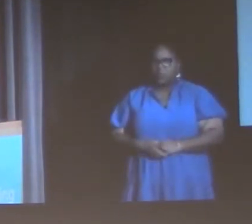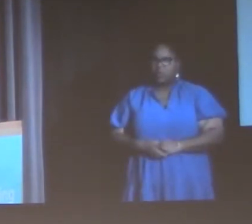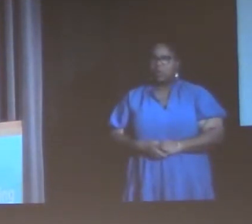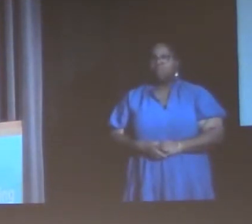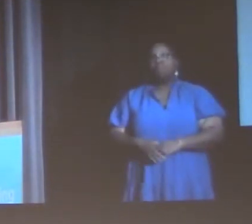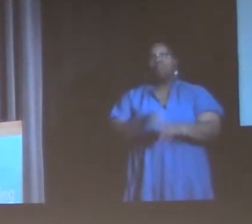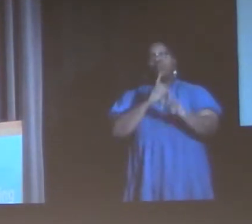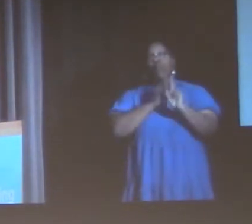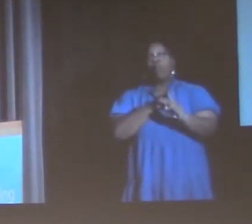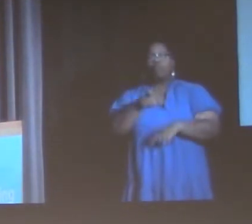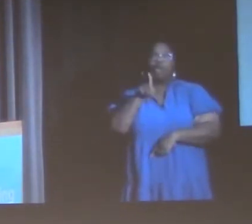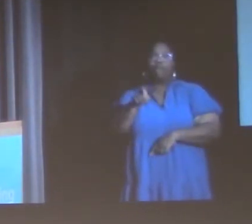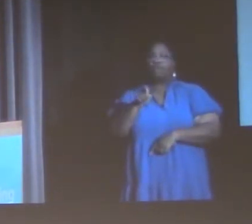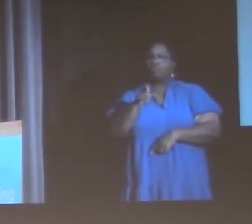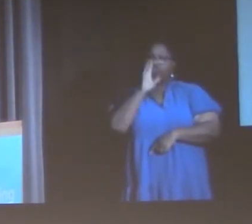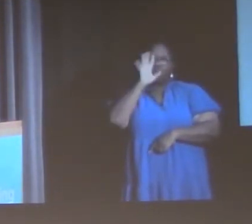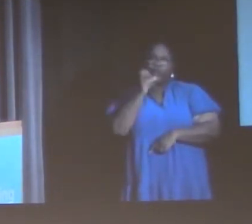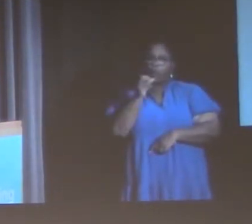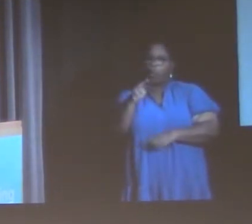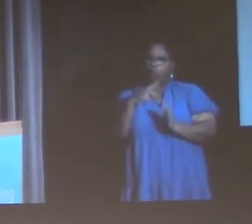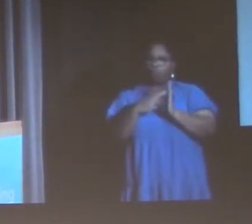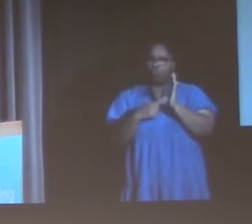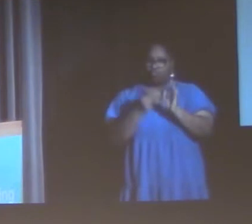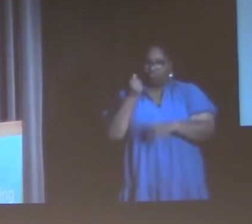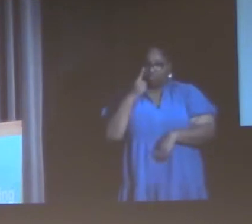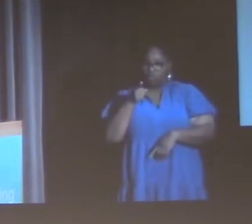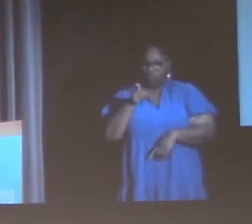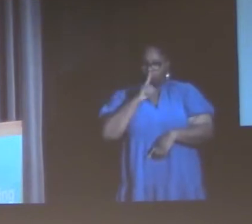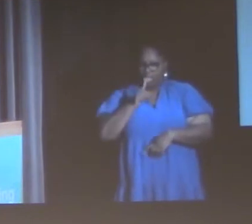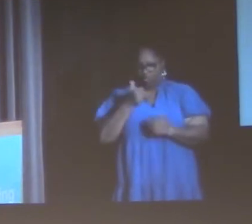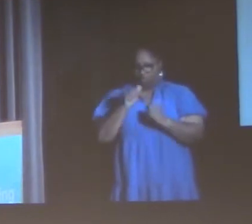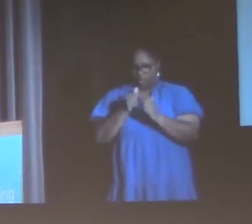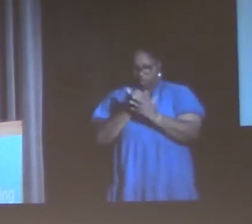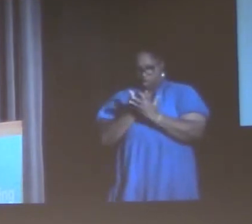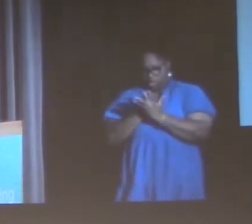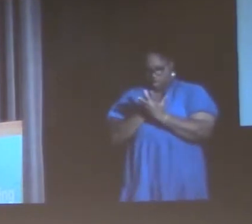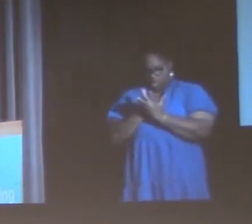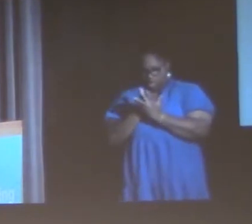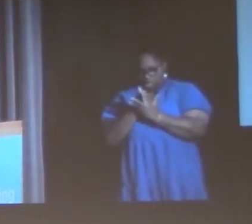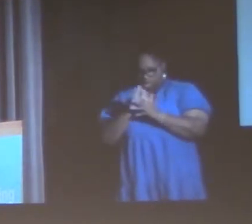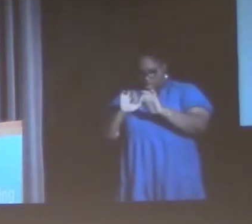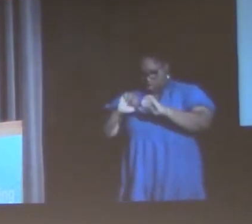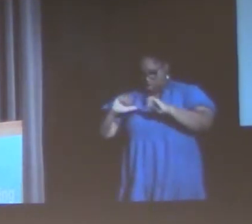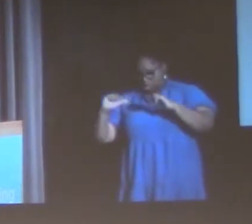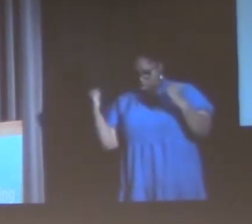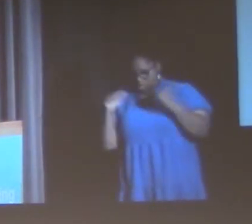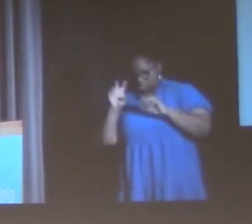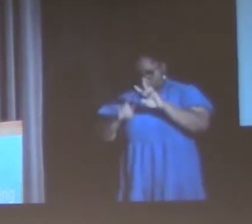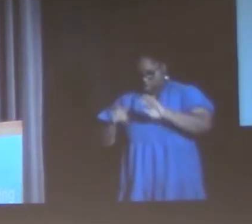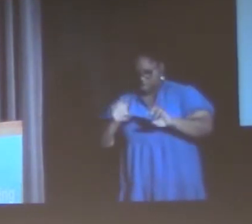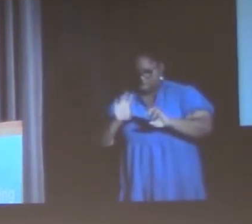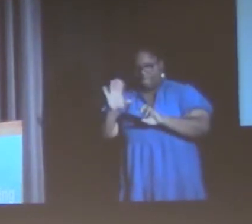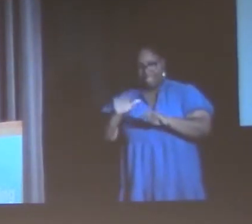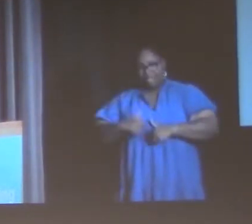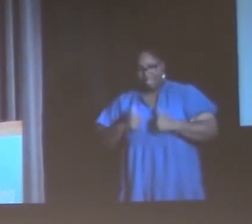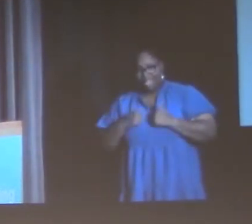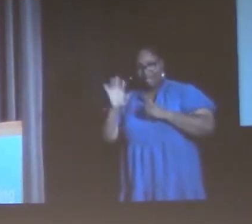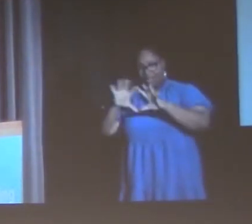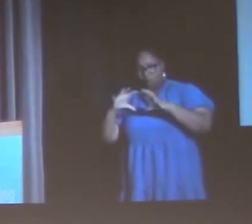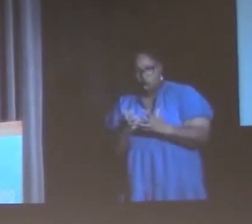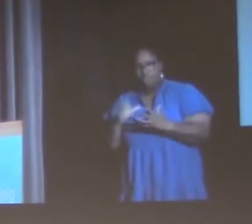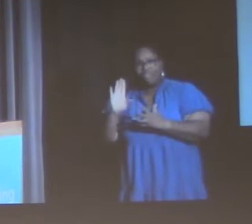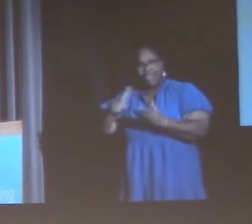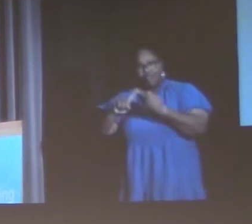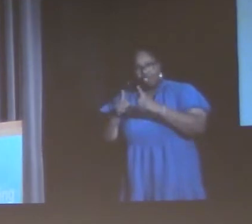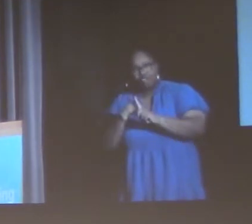rules, because what you're really trying to do is inveigle your way into somebody's life and world and friendships and family. And